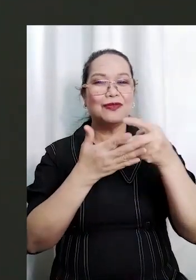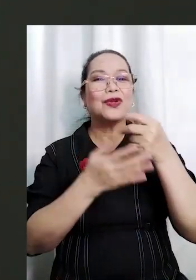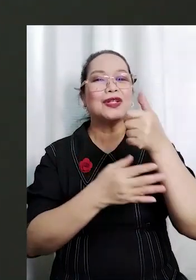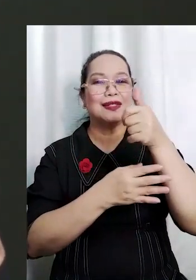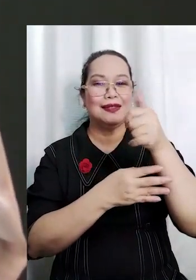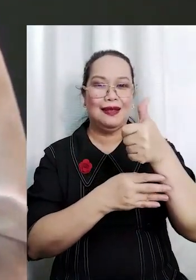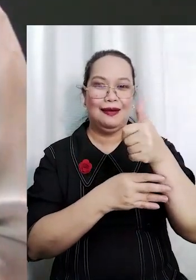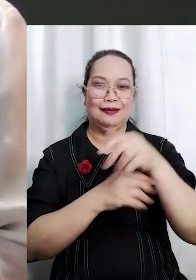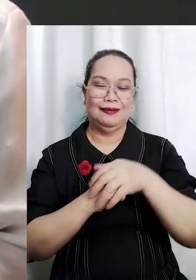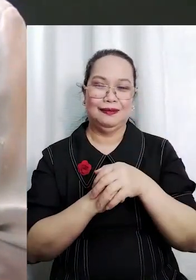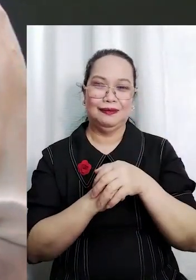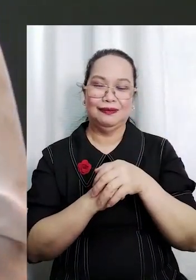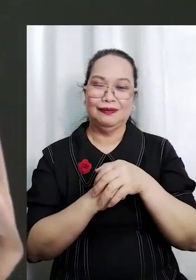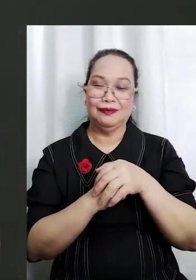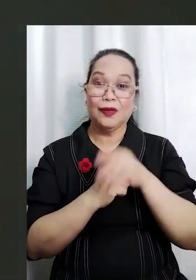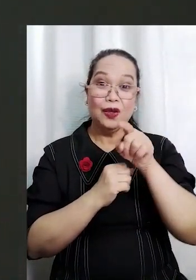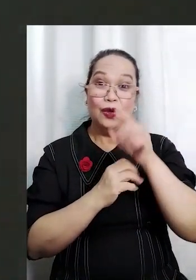10.